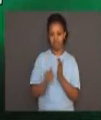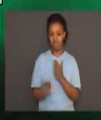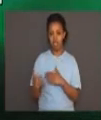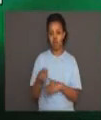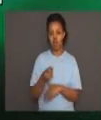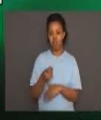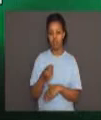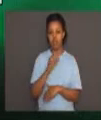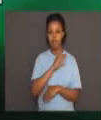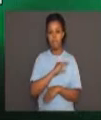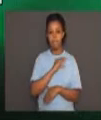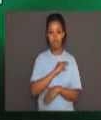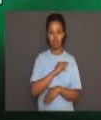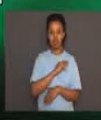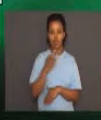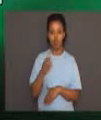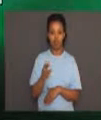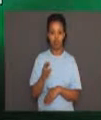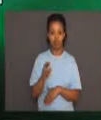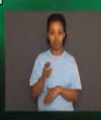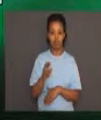common in a population of species.